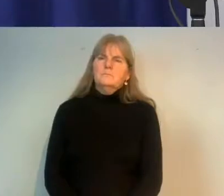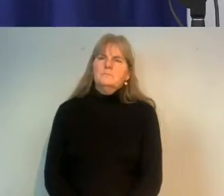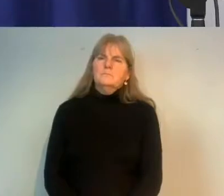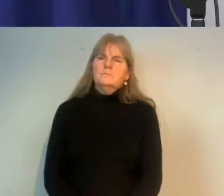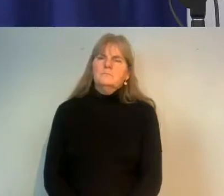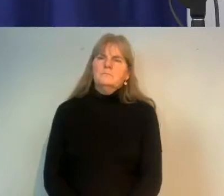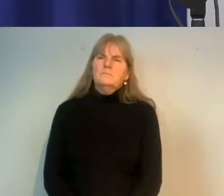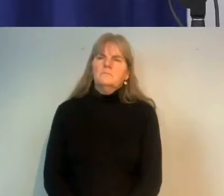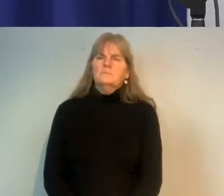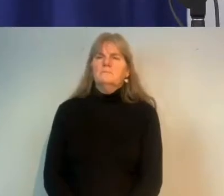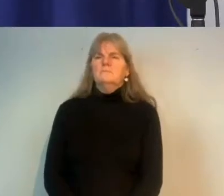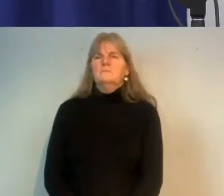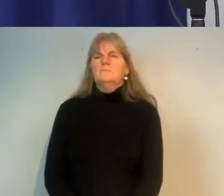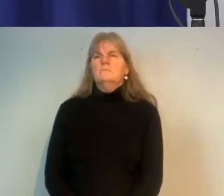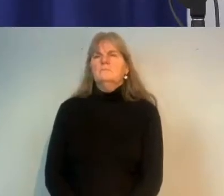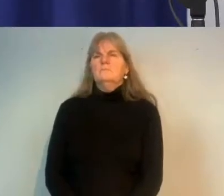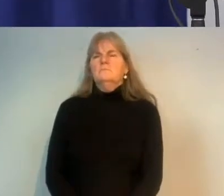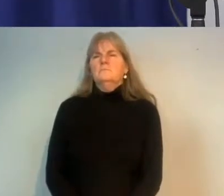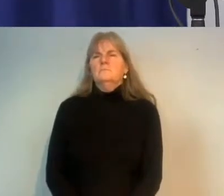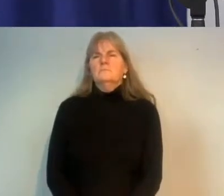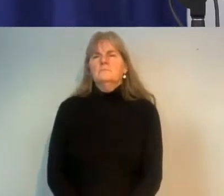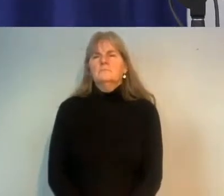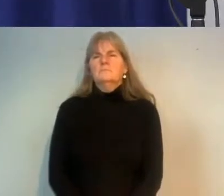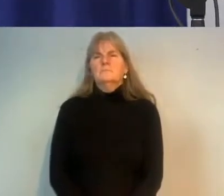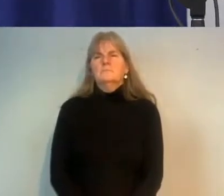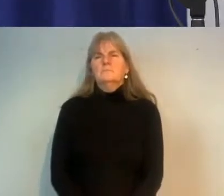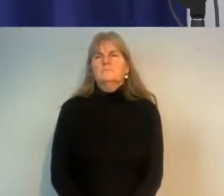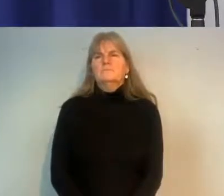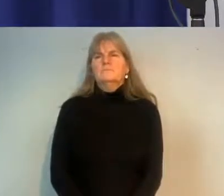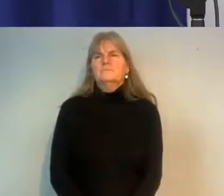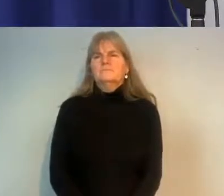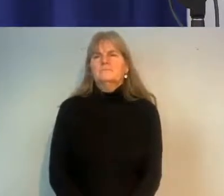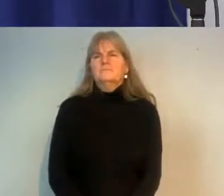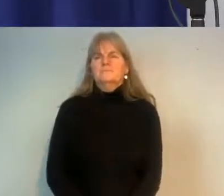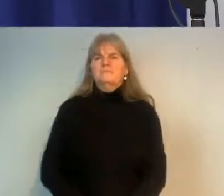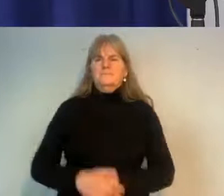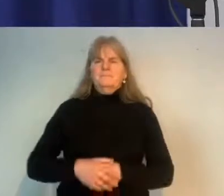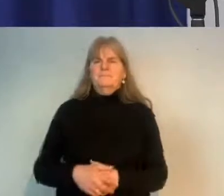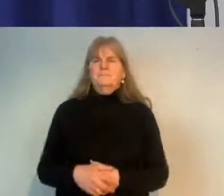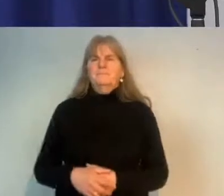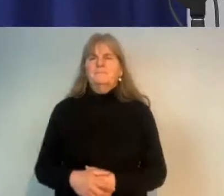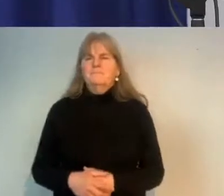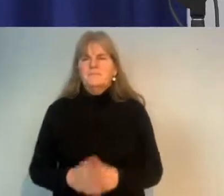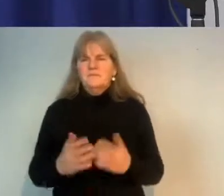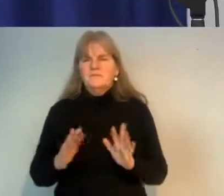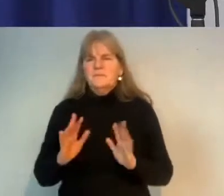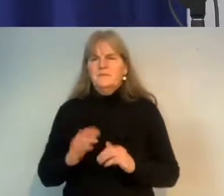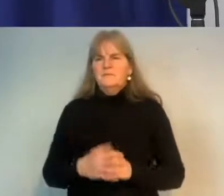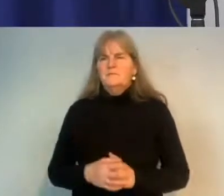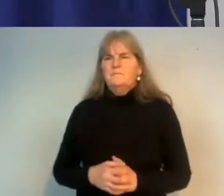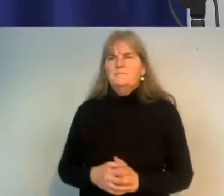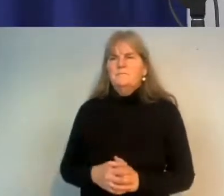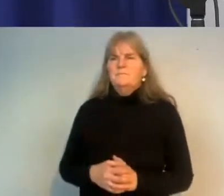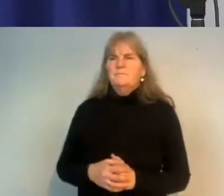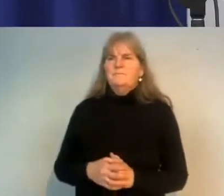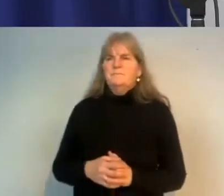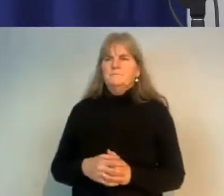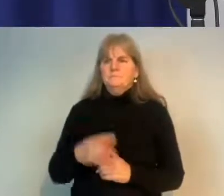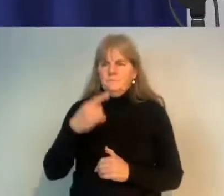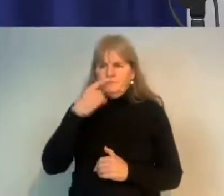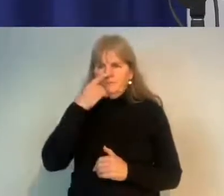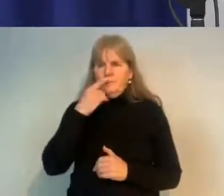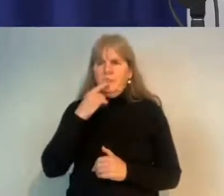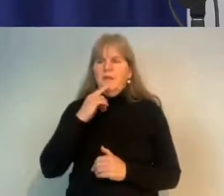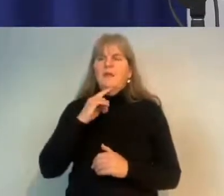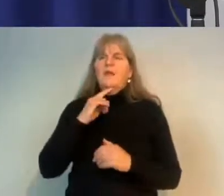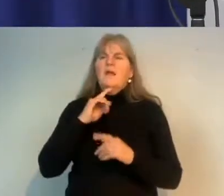me surprise toujours maintenant. Merci. And Dr. Elliott, if I could get you to repeat the summary of that answer en anglais.